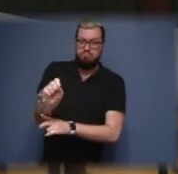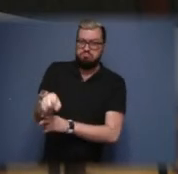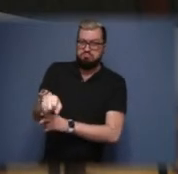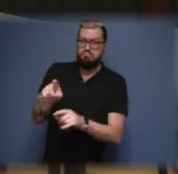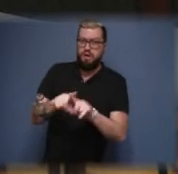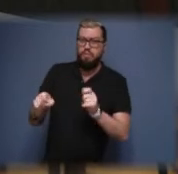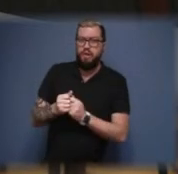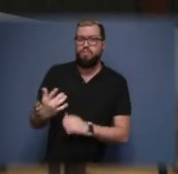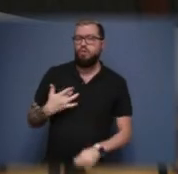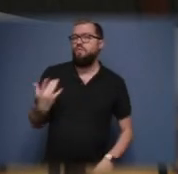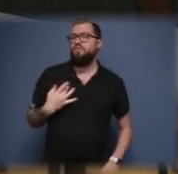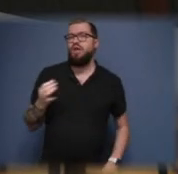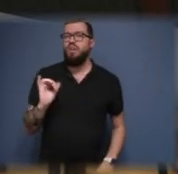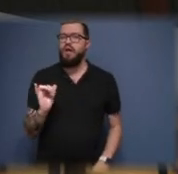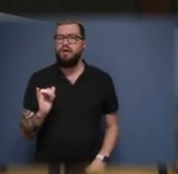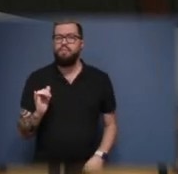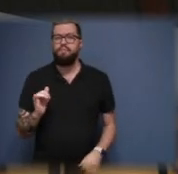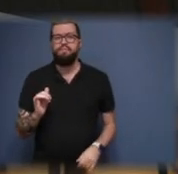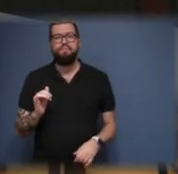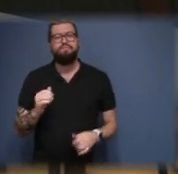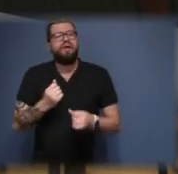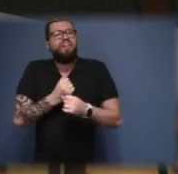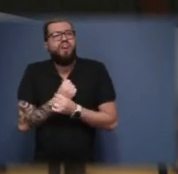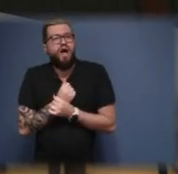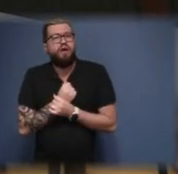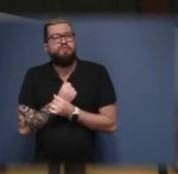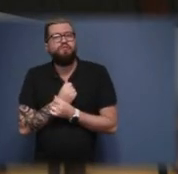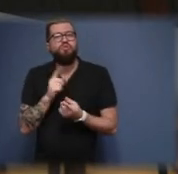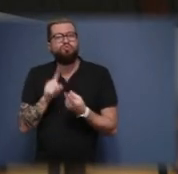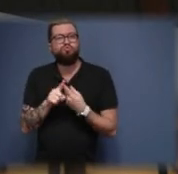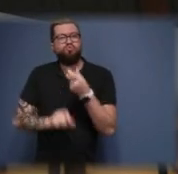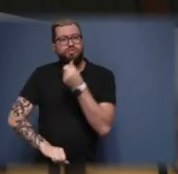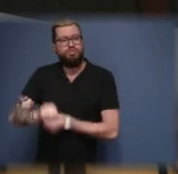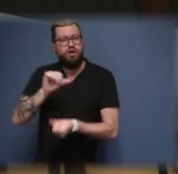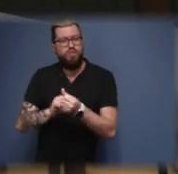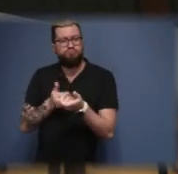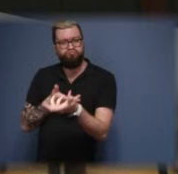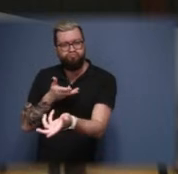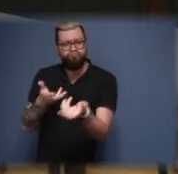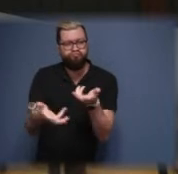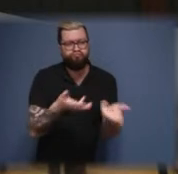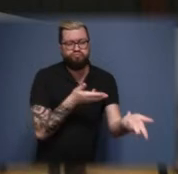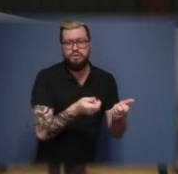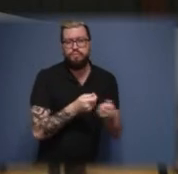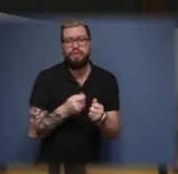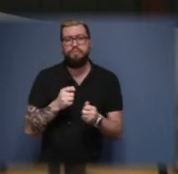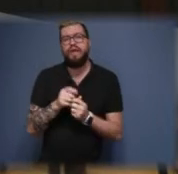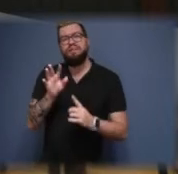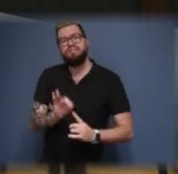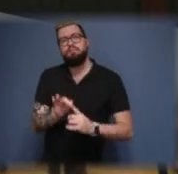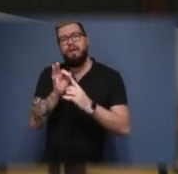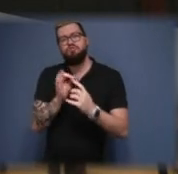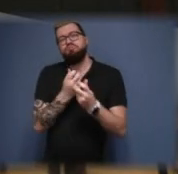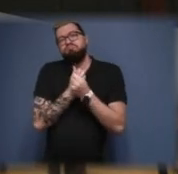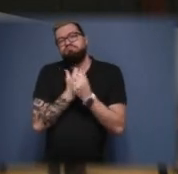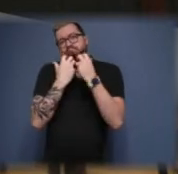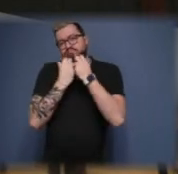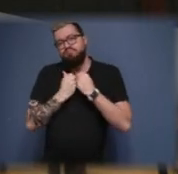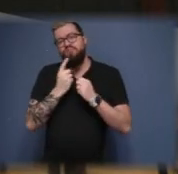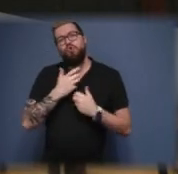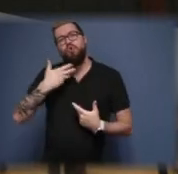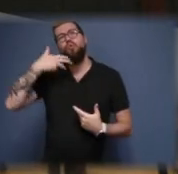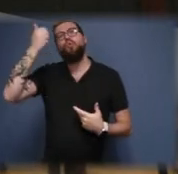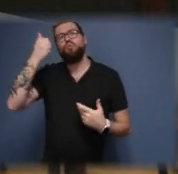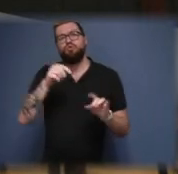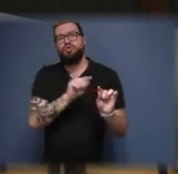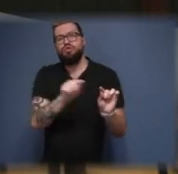you feel a sort of love towards them. I just have a special love for the elderly then.